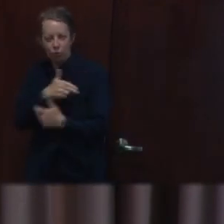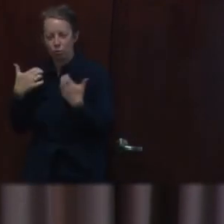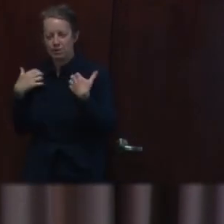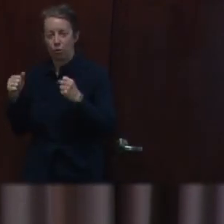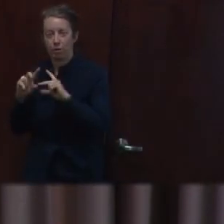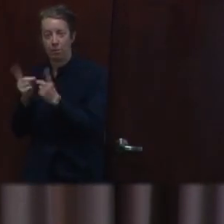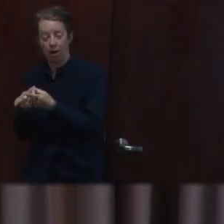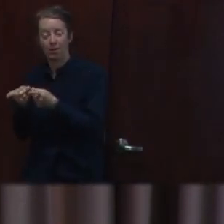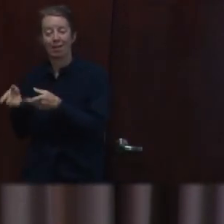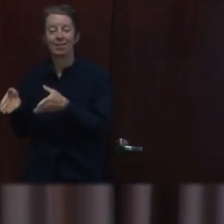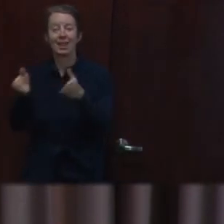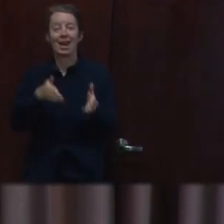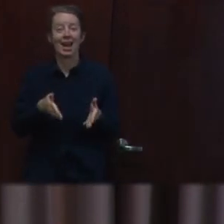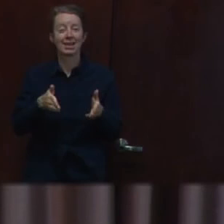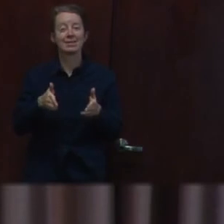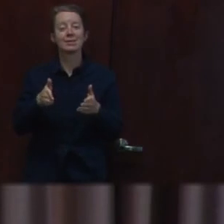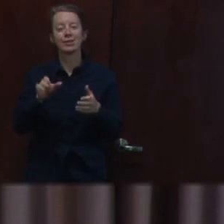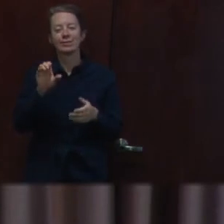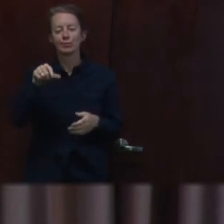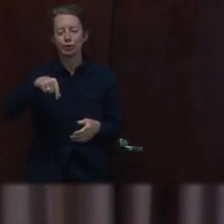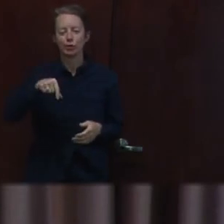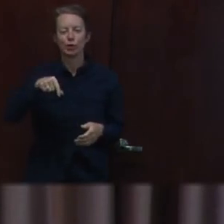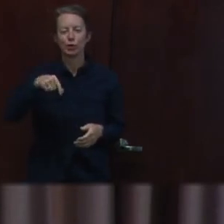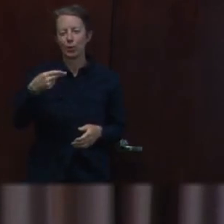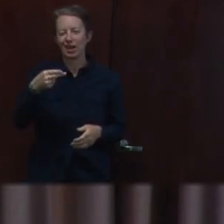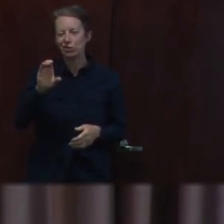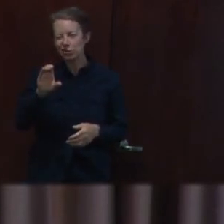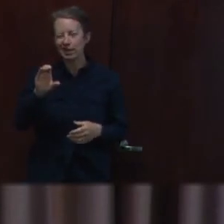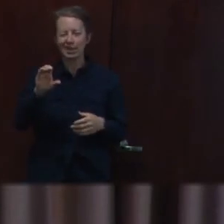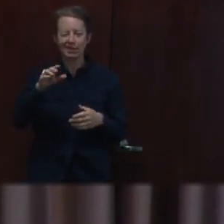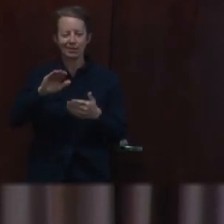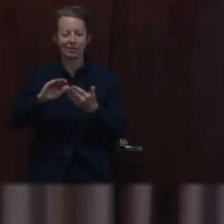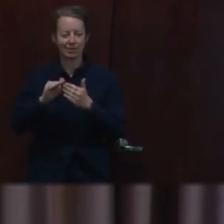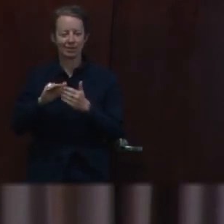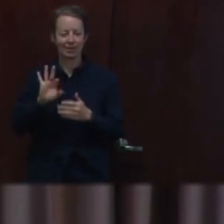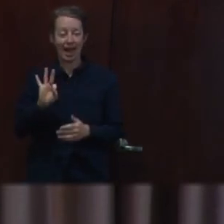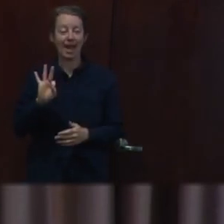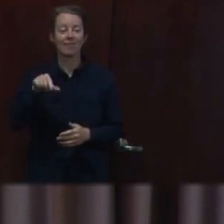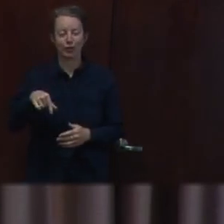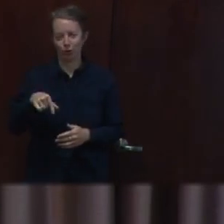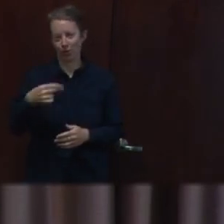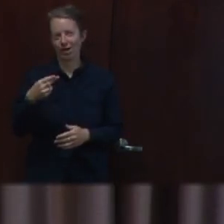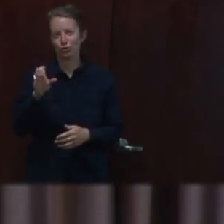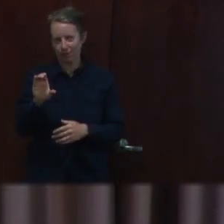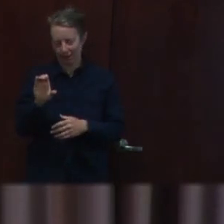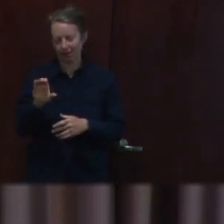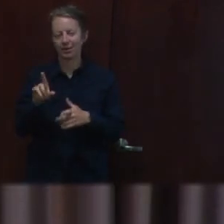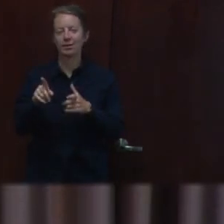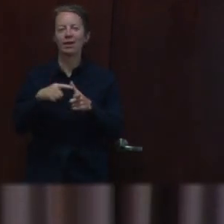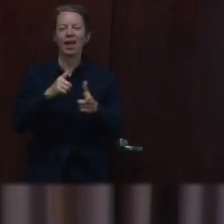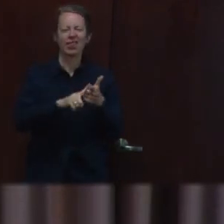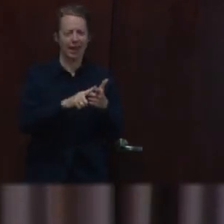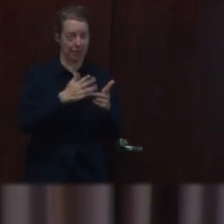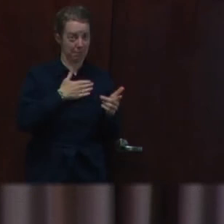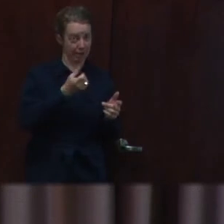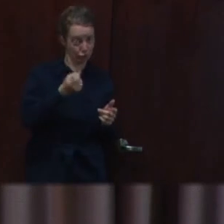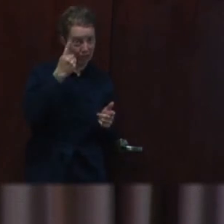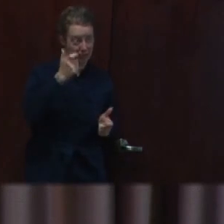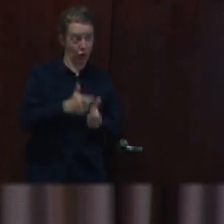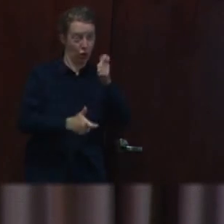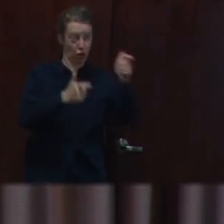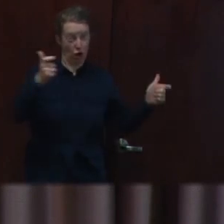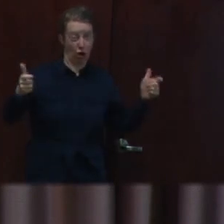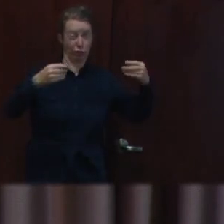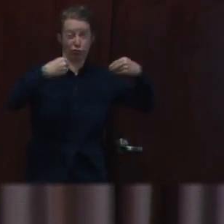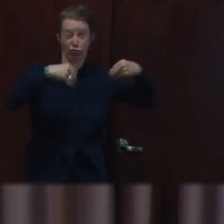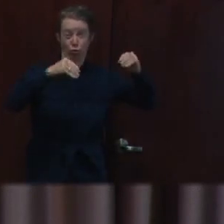FQHCs, community health centers, and then it's my understanding that large retail pharmacies are next. And so many of those large retail pharmacies have already started